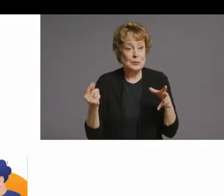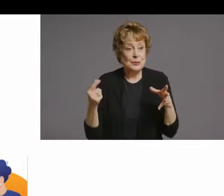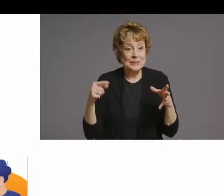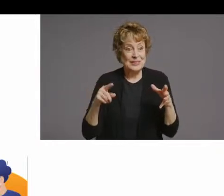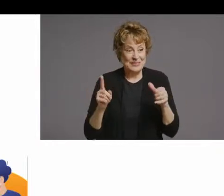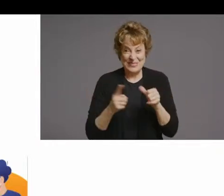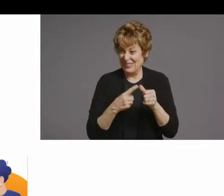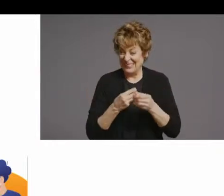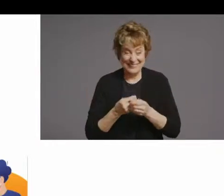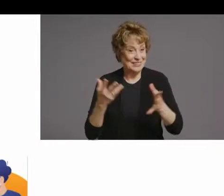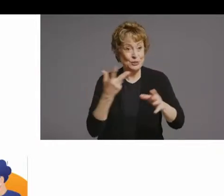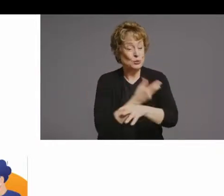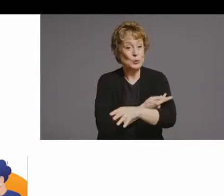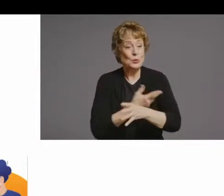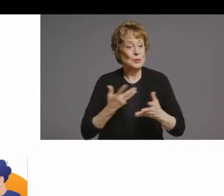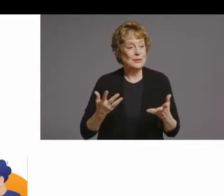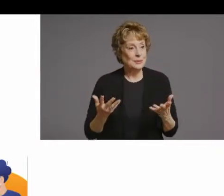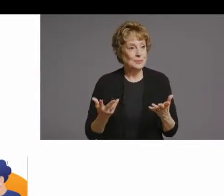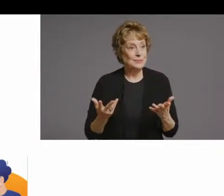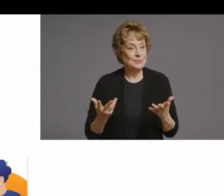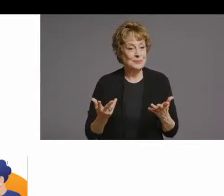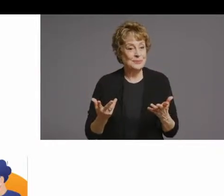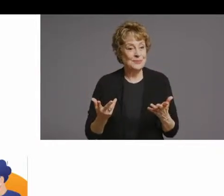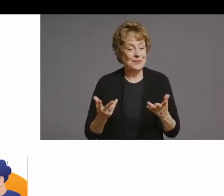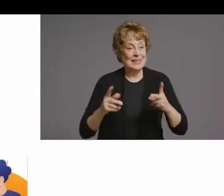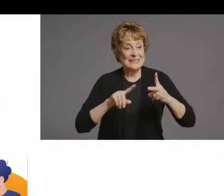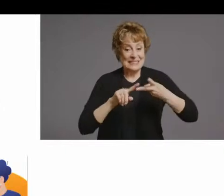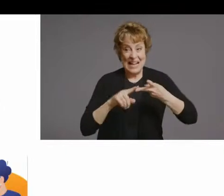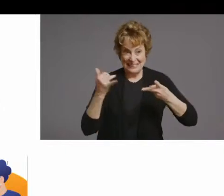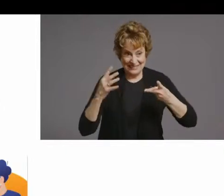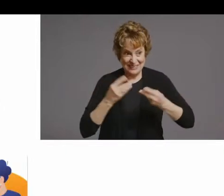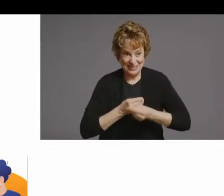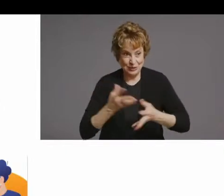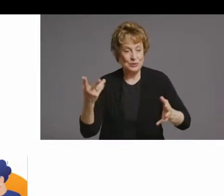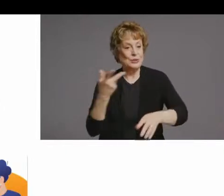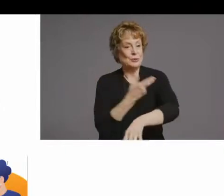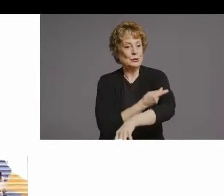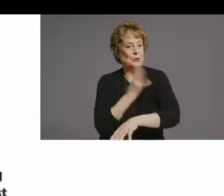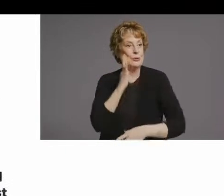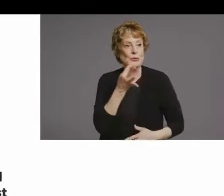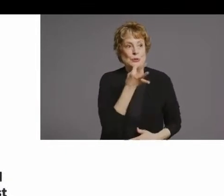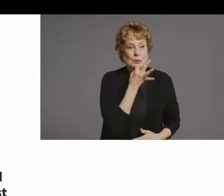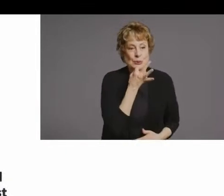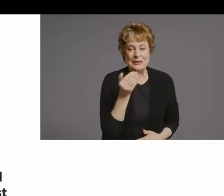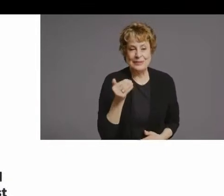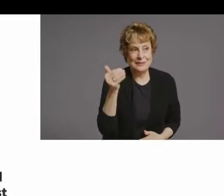Over 1,600 Pfizer shots were completed over the first weekend.